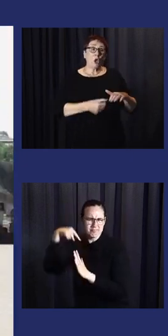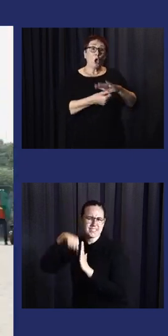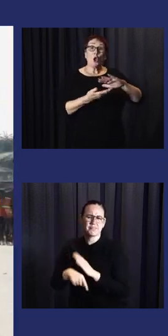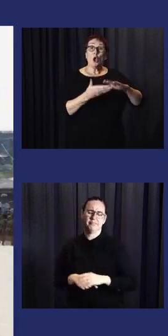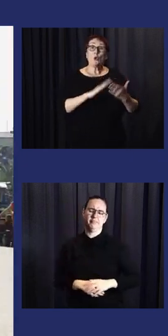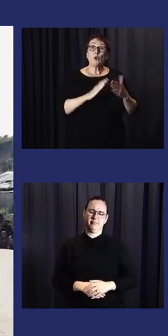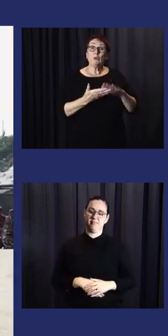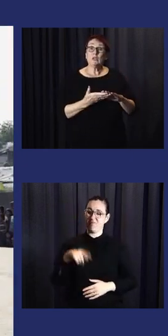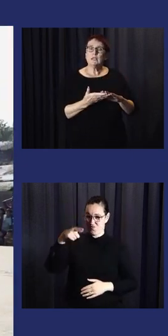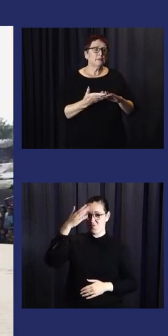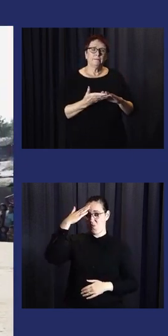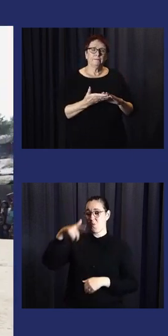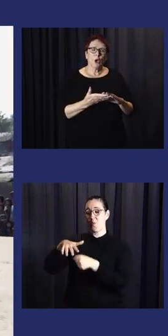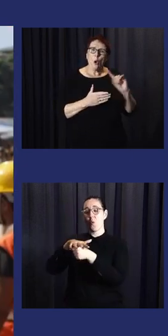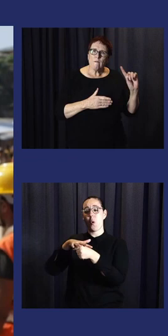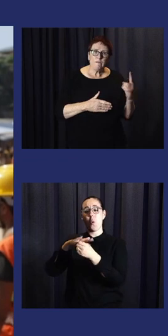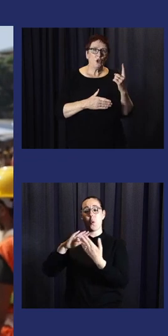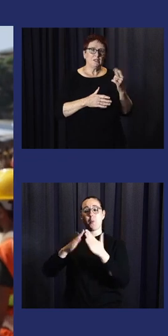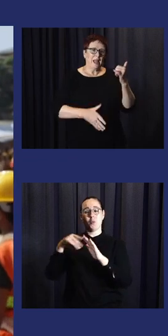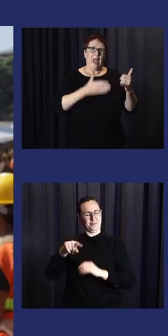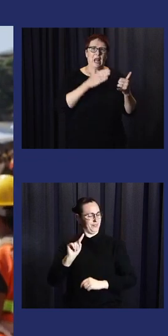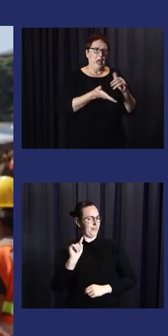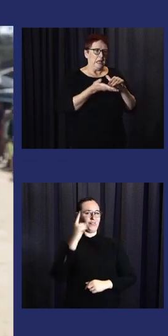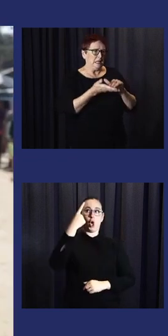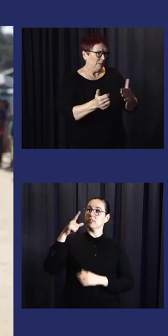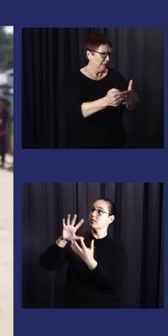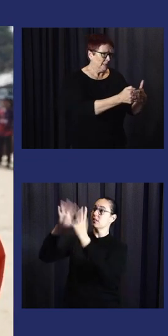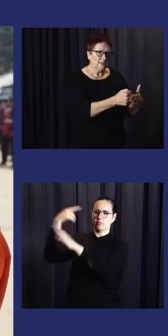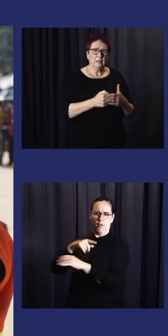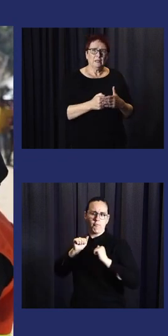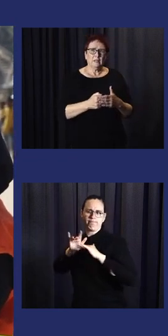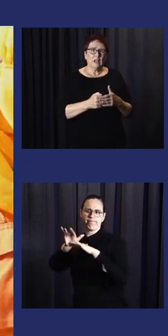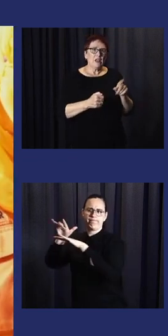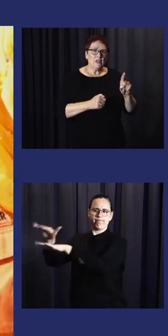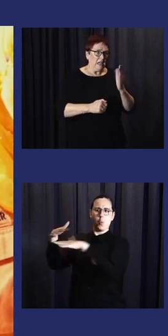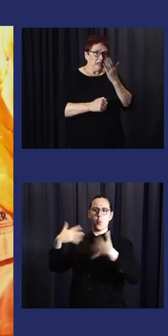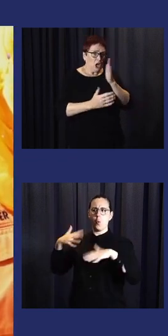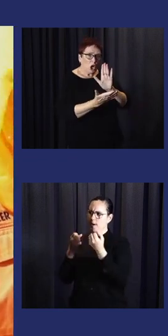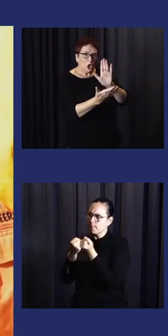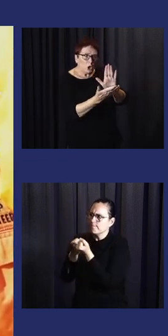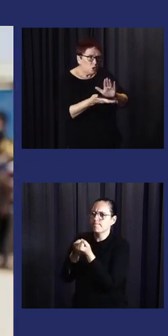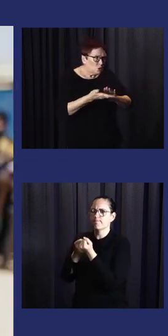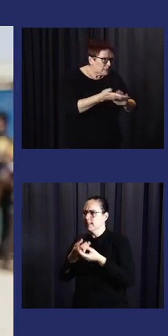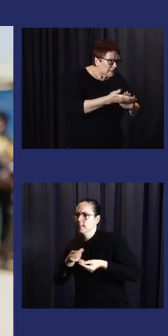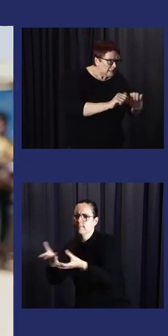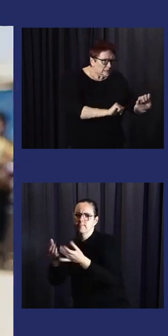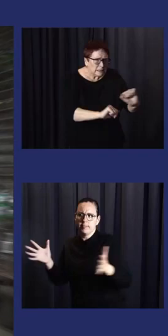always the first and last responders. They are at the front lines of prevention and resilience